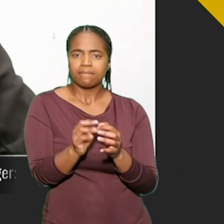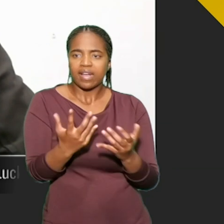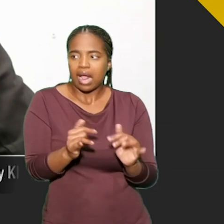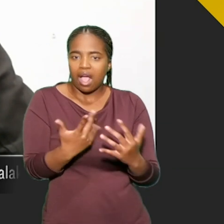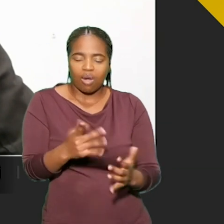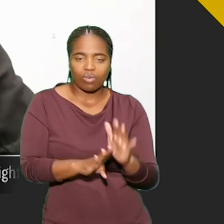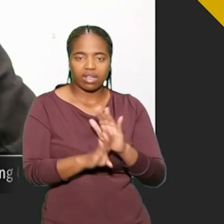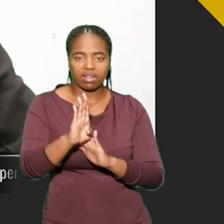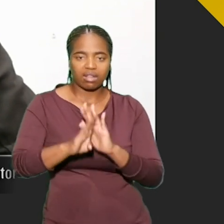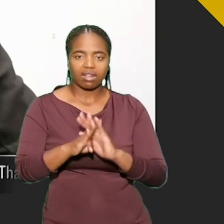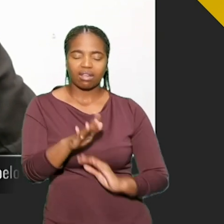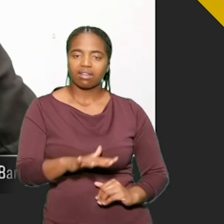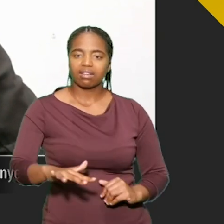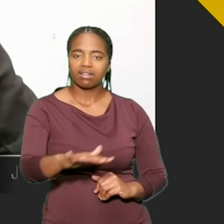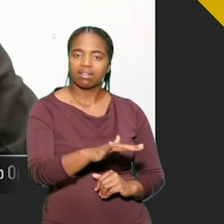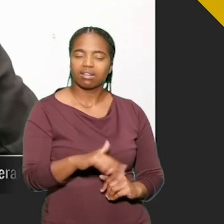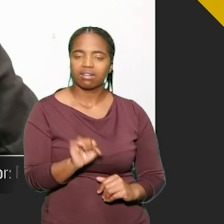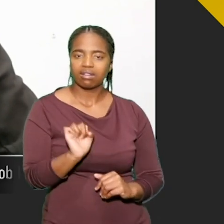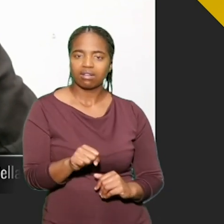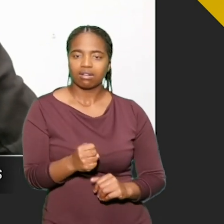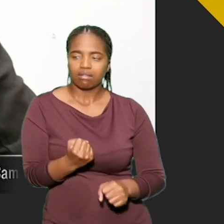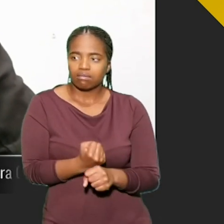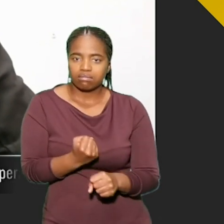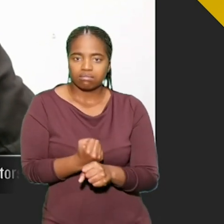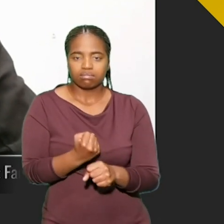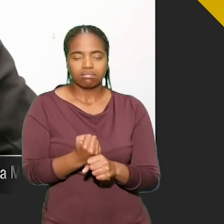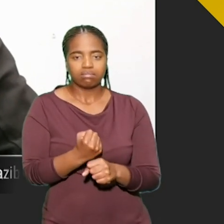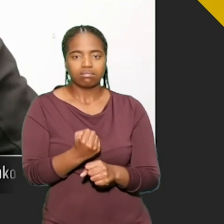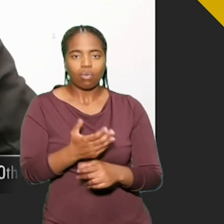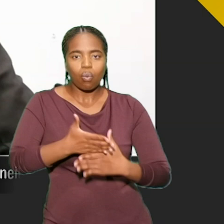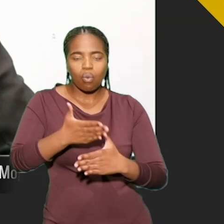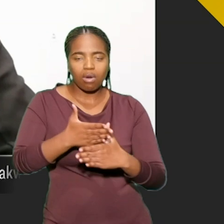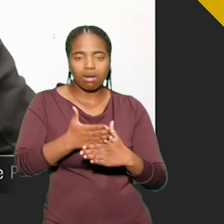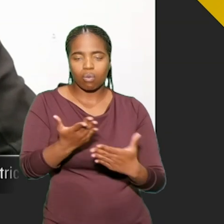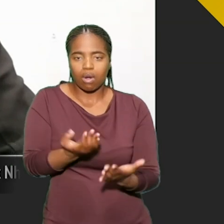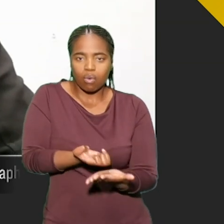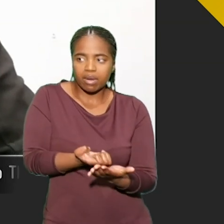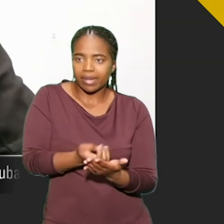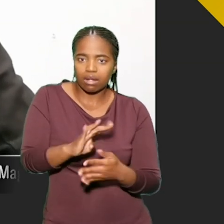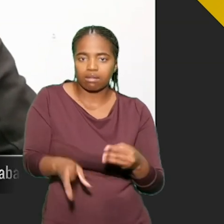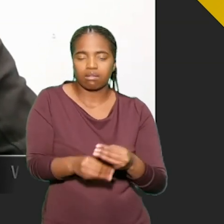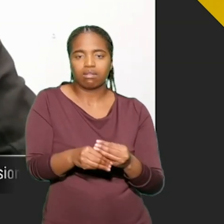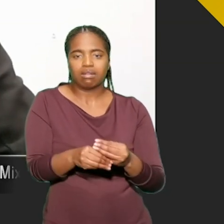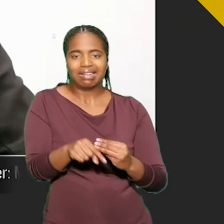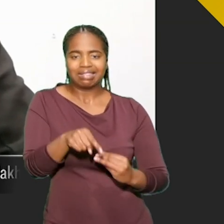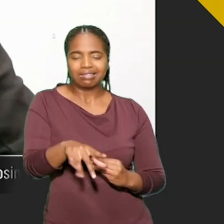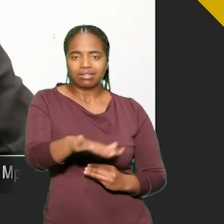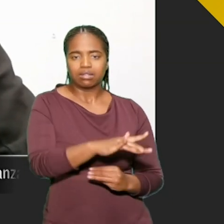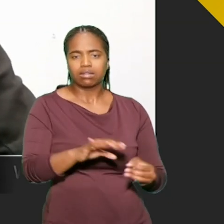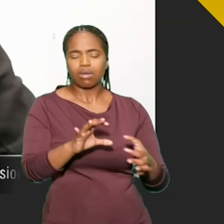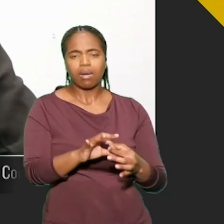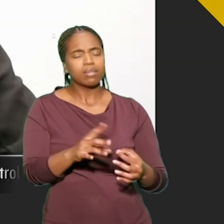that how do we make sure that we are also able to be working or economically participating when we are at home.